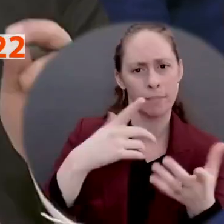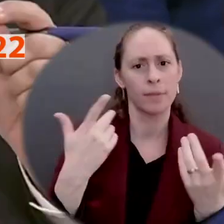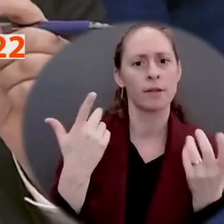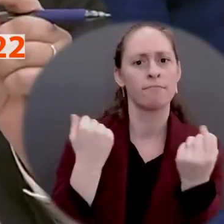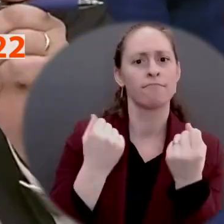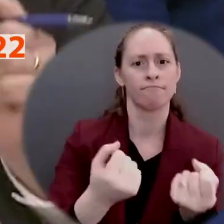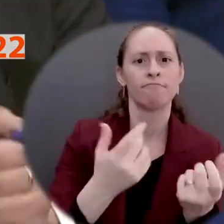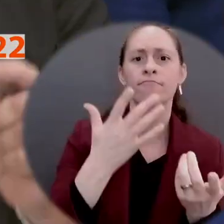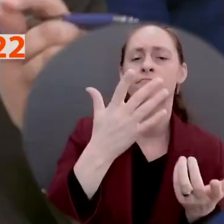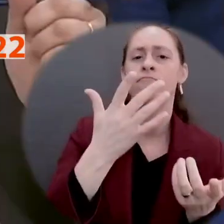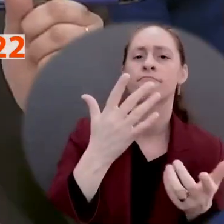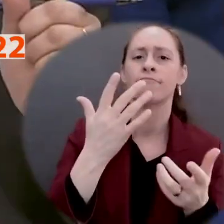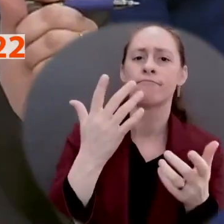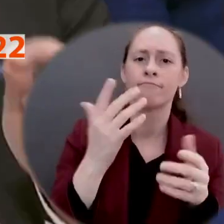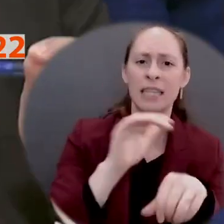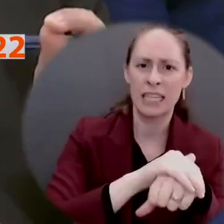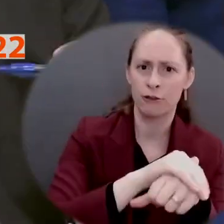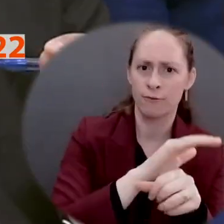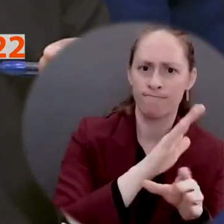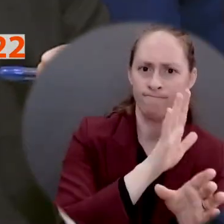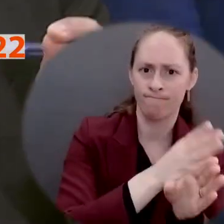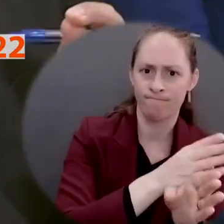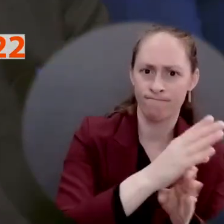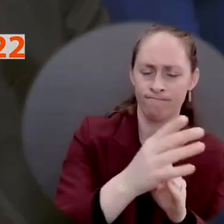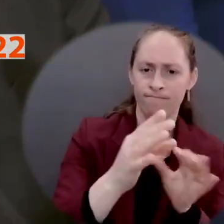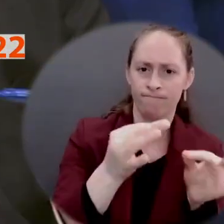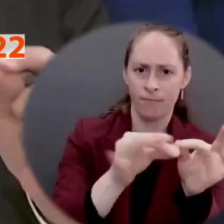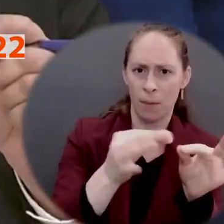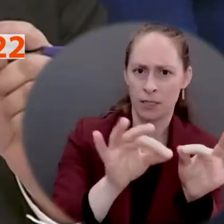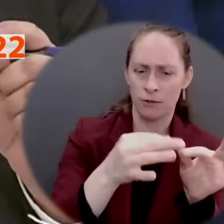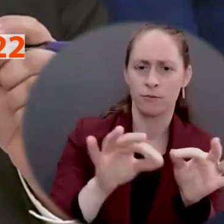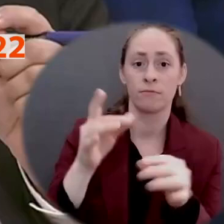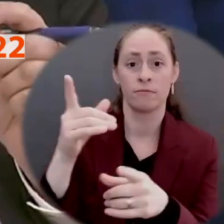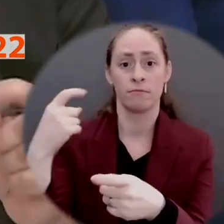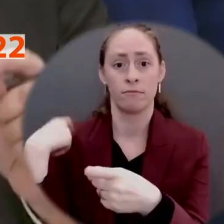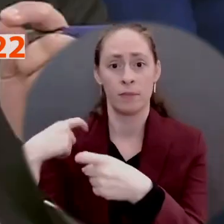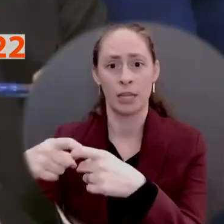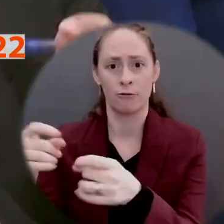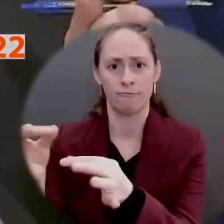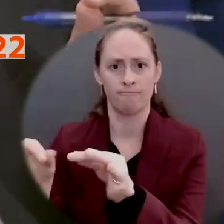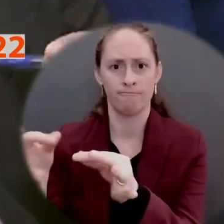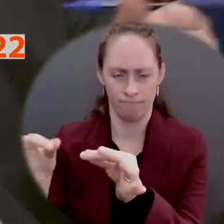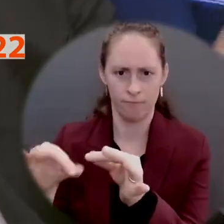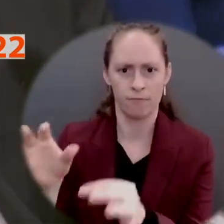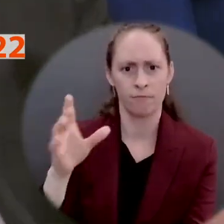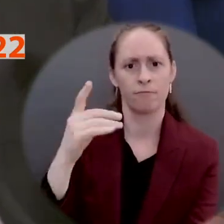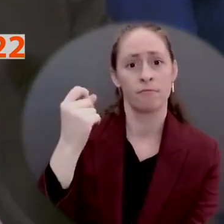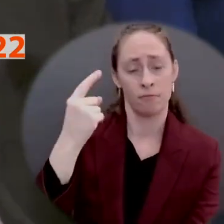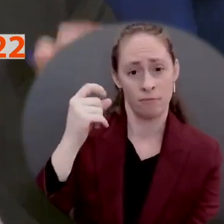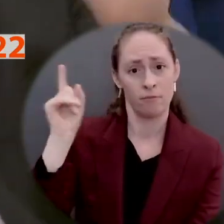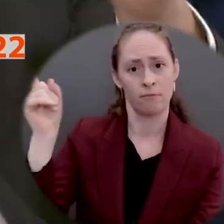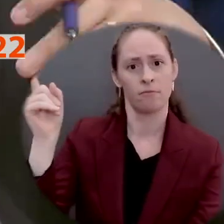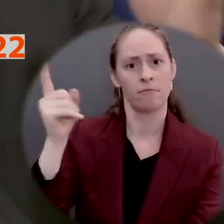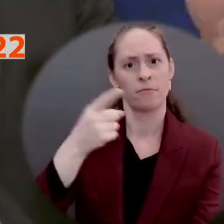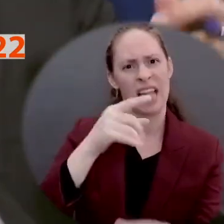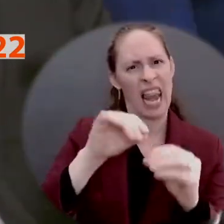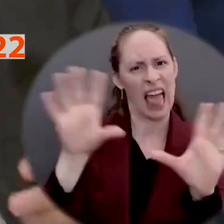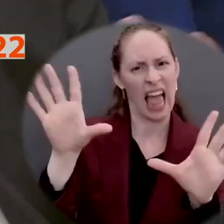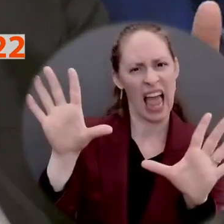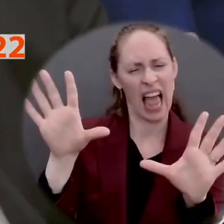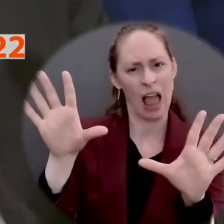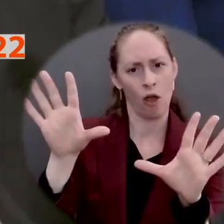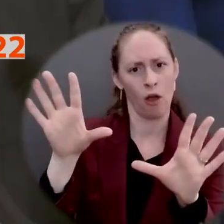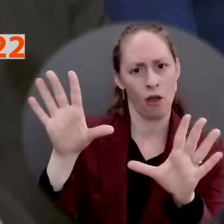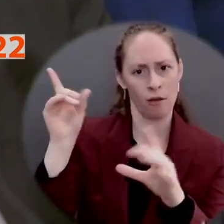on nominating a black woman to the court versus qualified Latino judges, and they list a few in their ad,